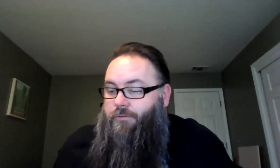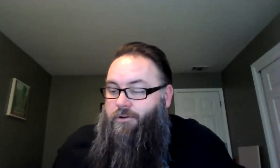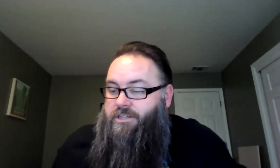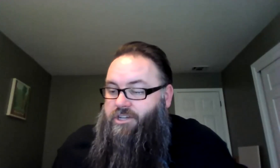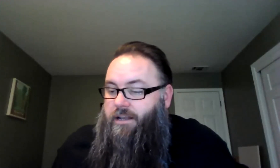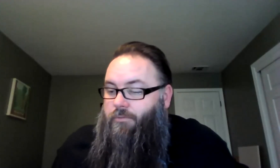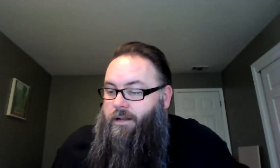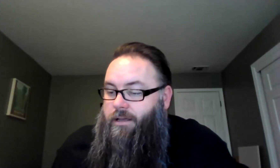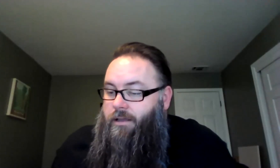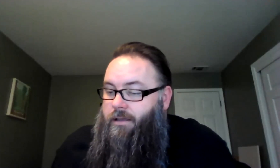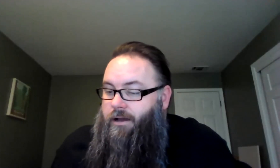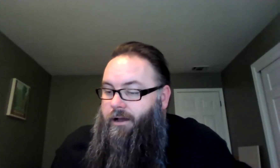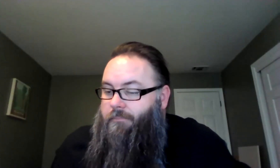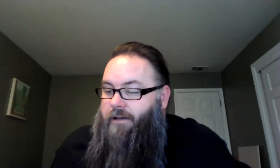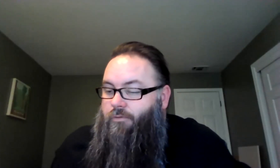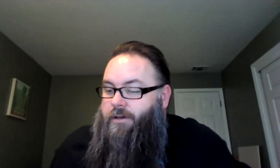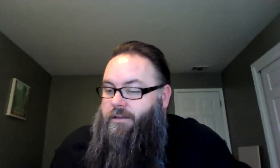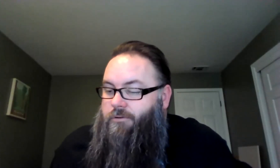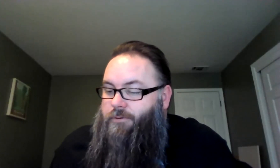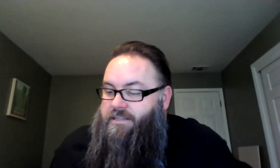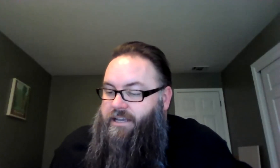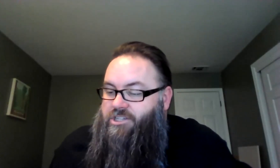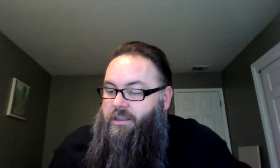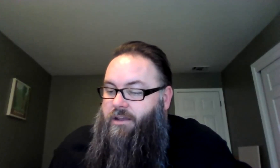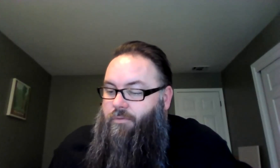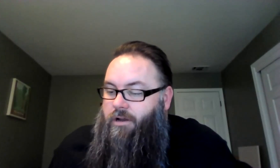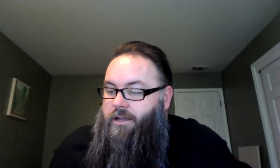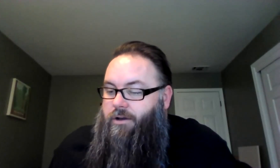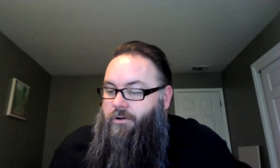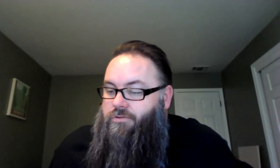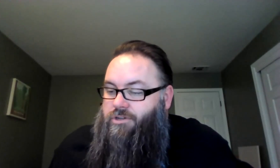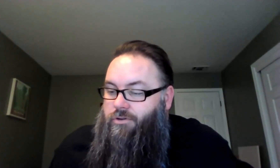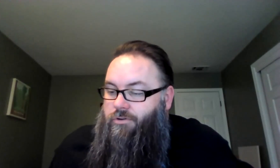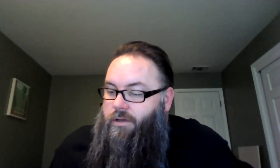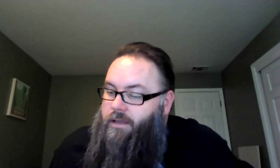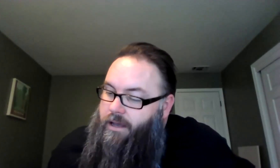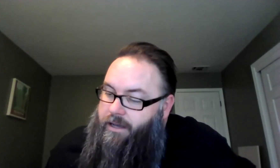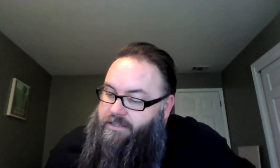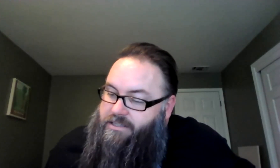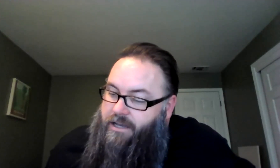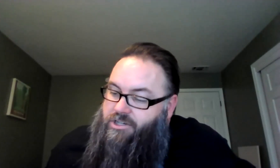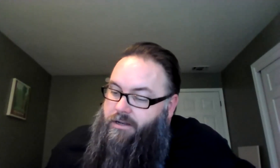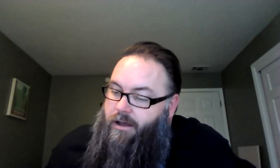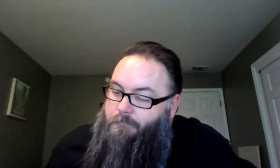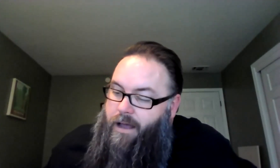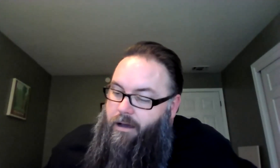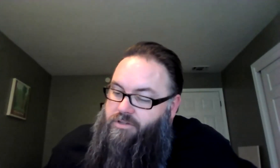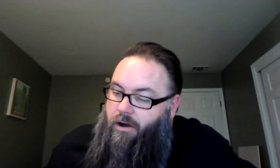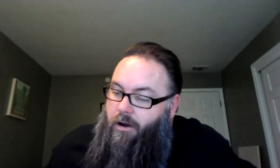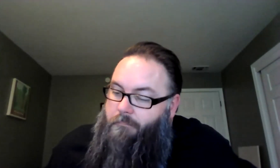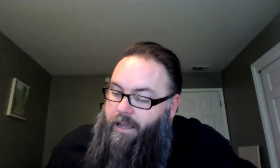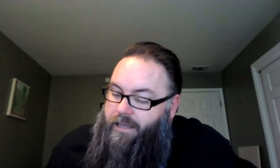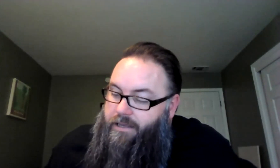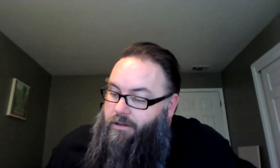Rima. So the first agenda, we're going to have Rima do a presentation. Then we're going to go to a discussion